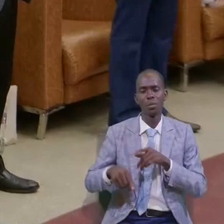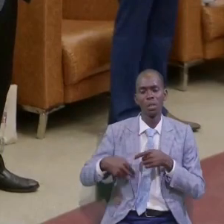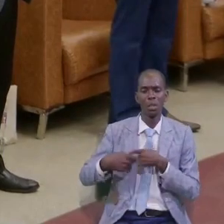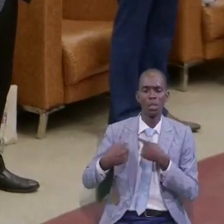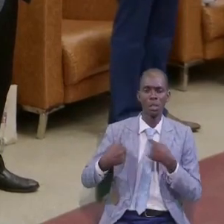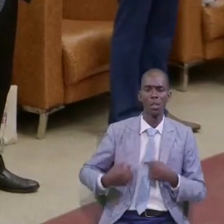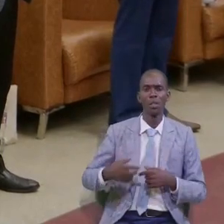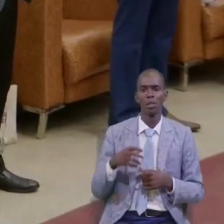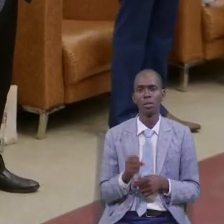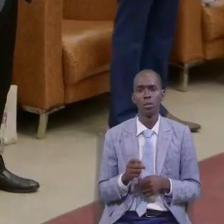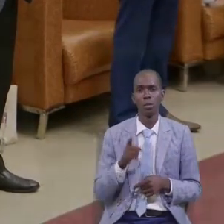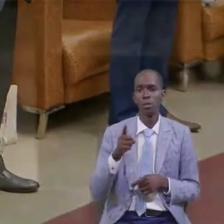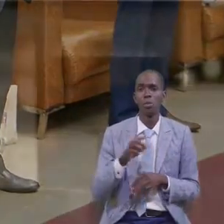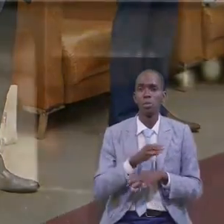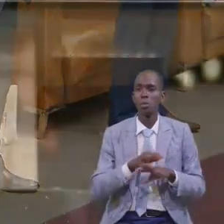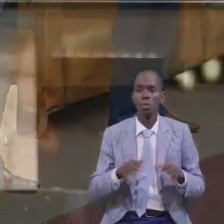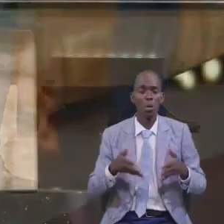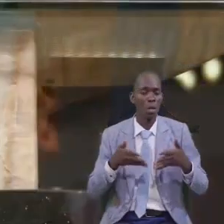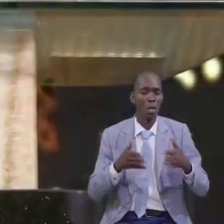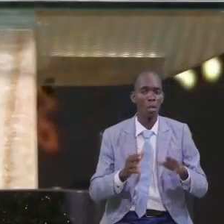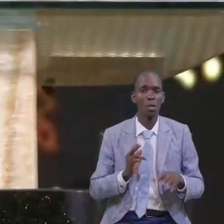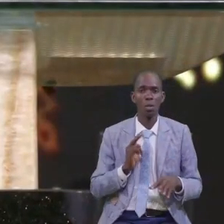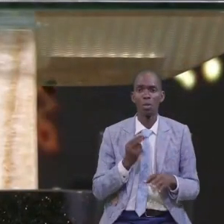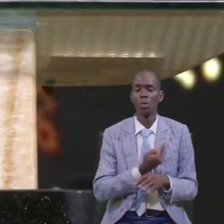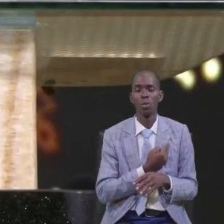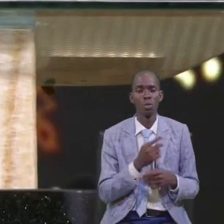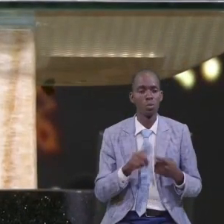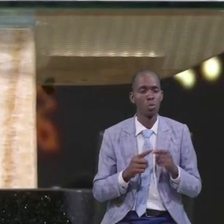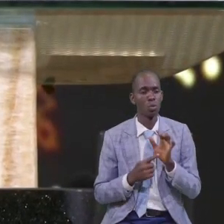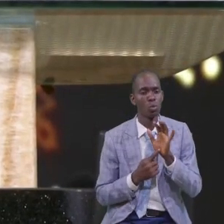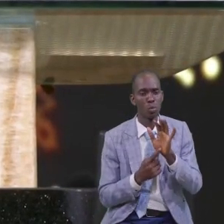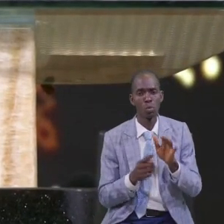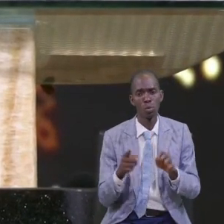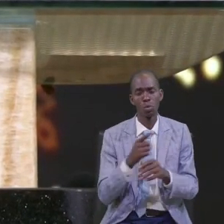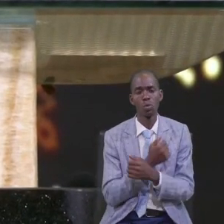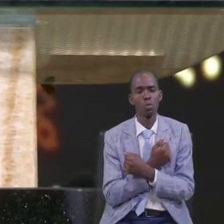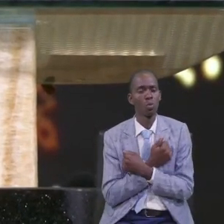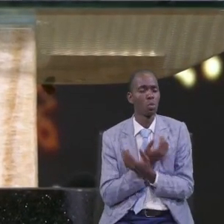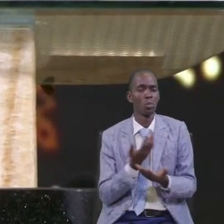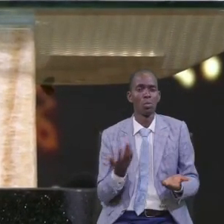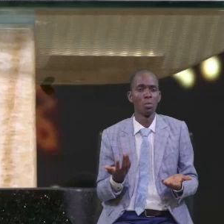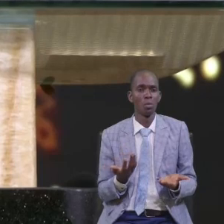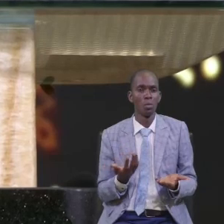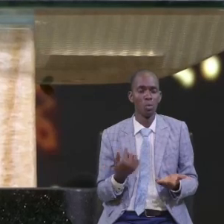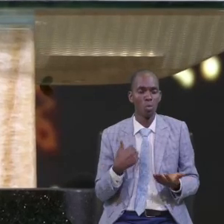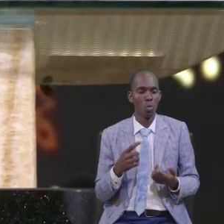You don't even allow us to love you. You don't want us to come near.